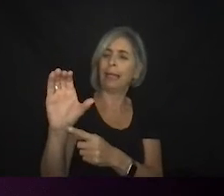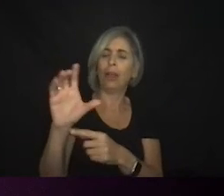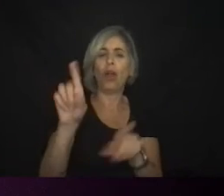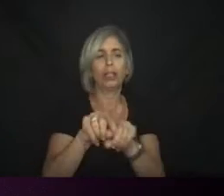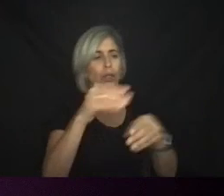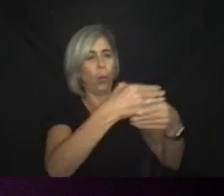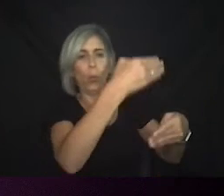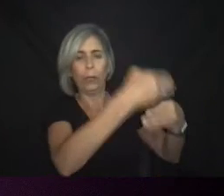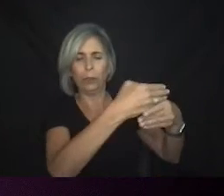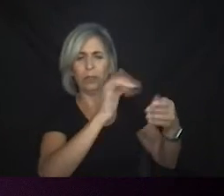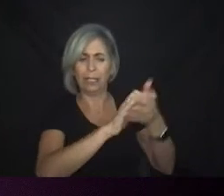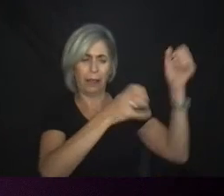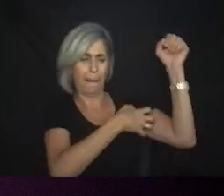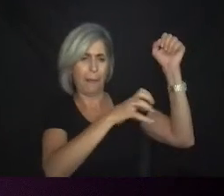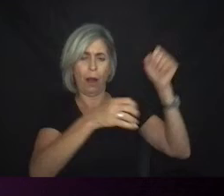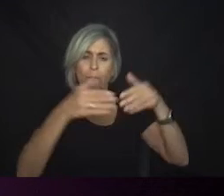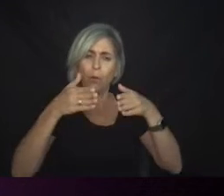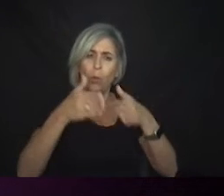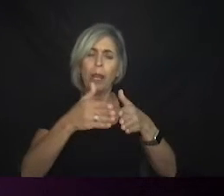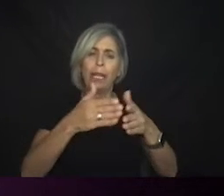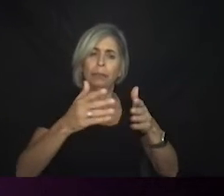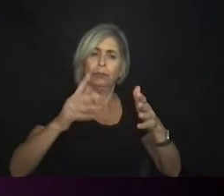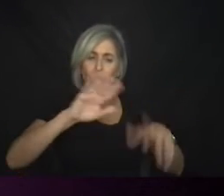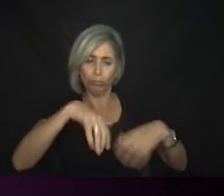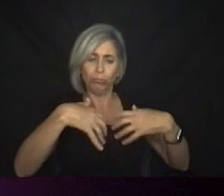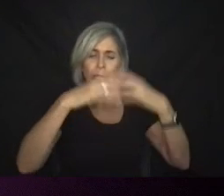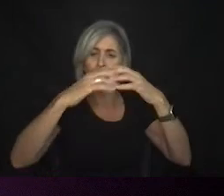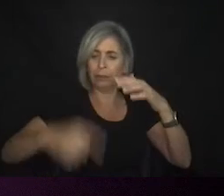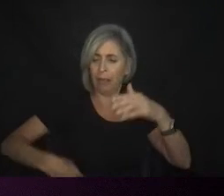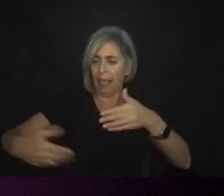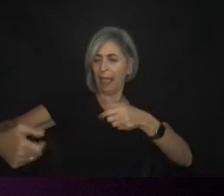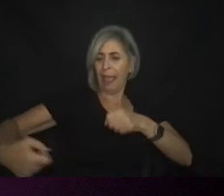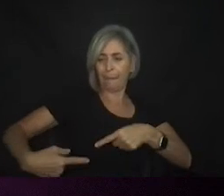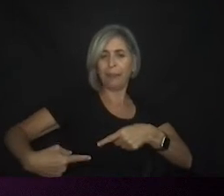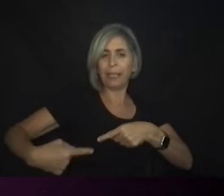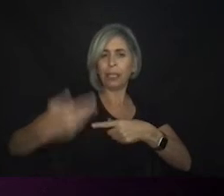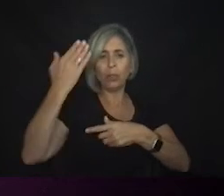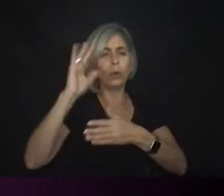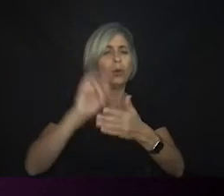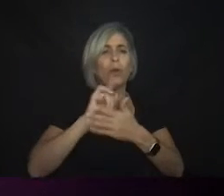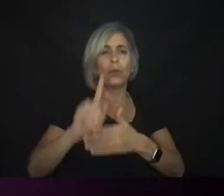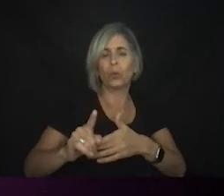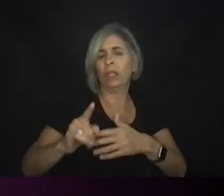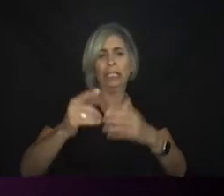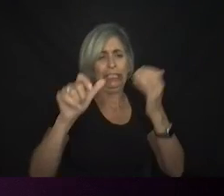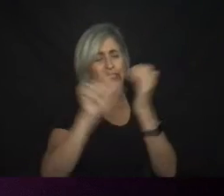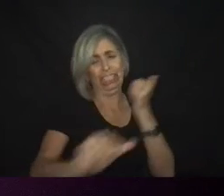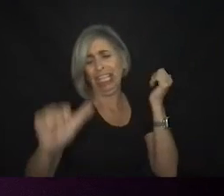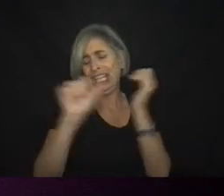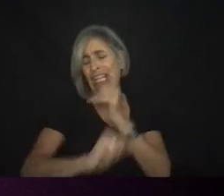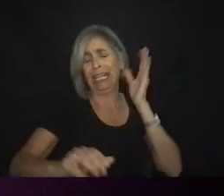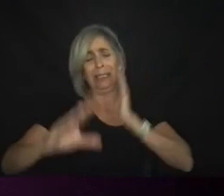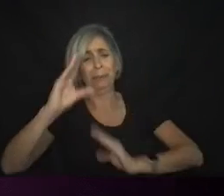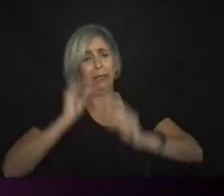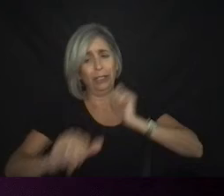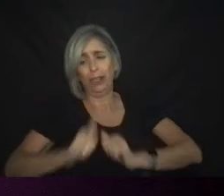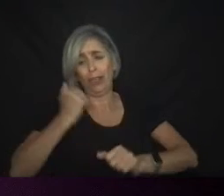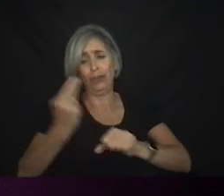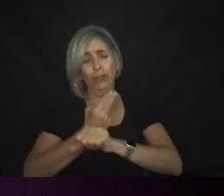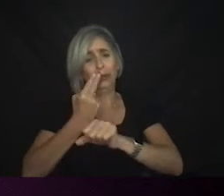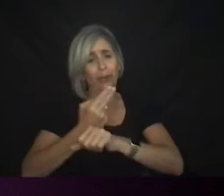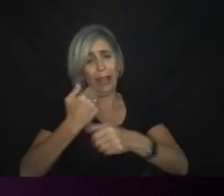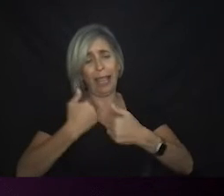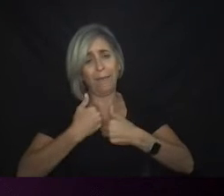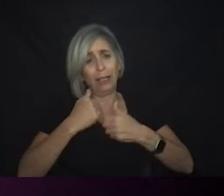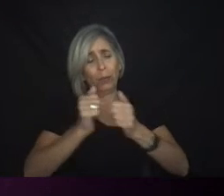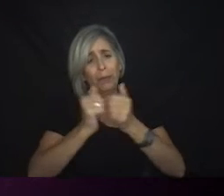like a very powerful way to build that empathy, because you don't know the kind of like really crappy experience you might be giving your users